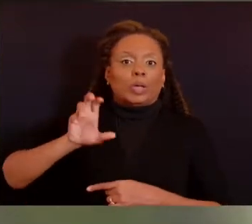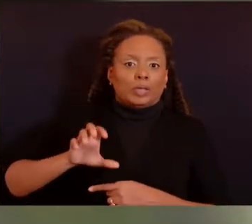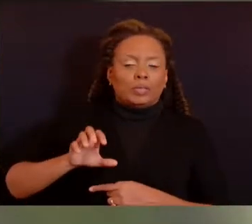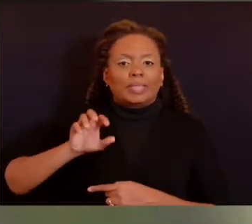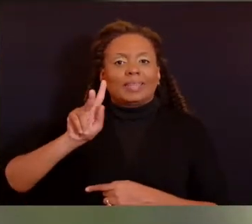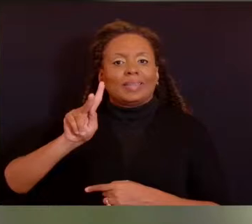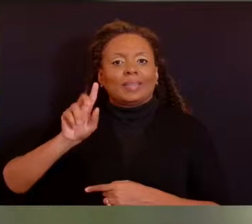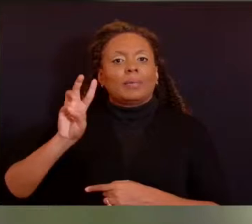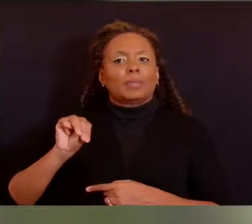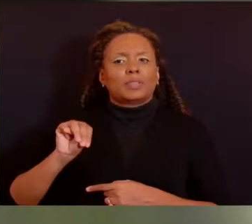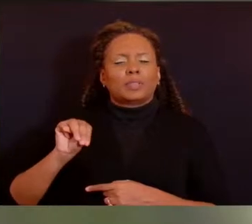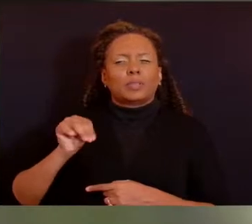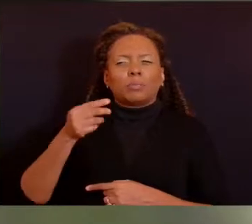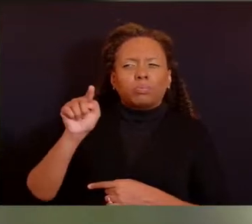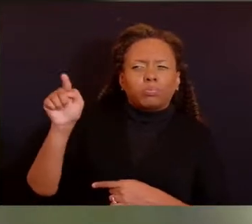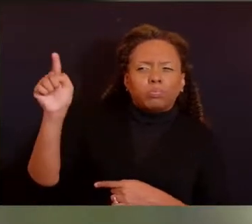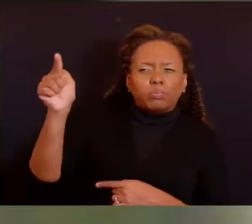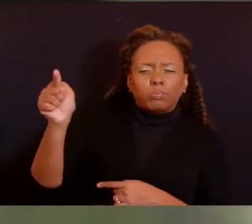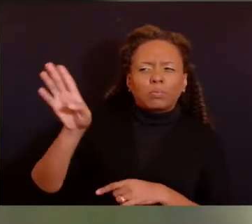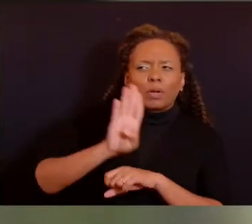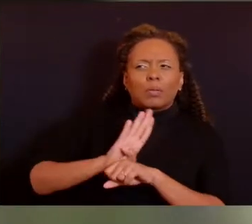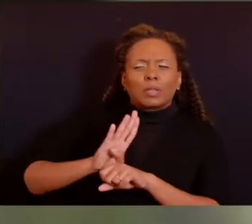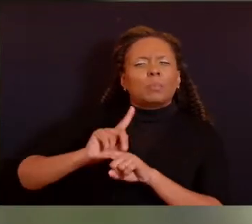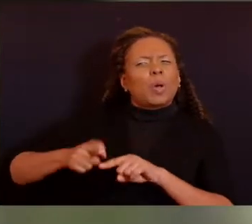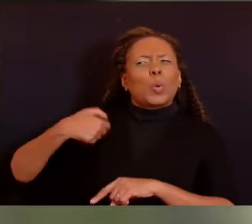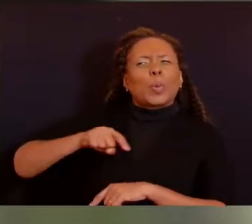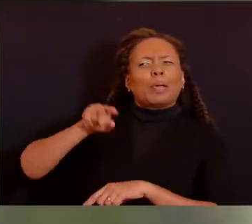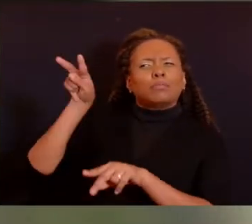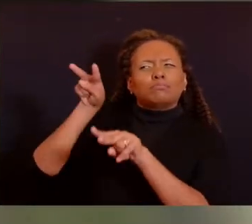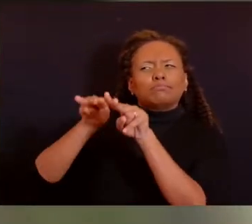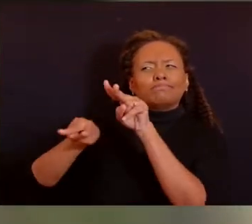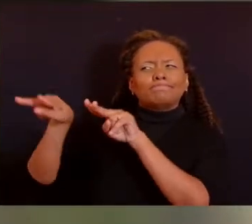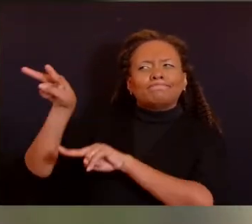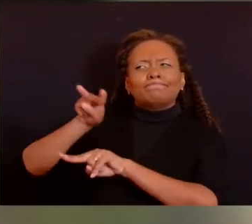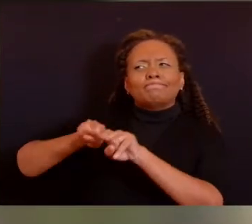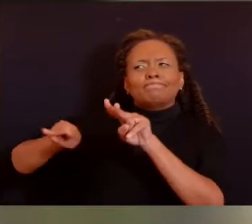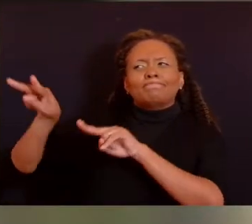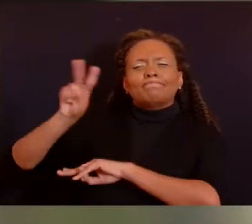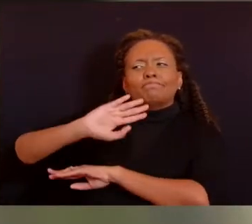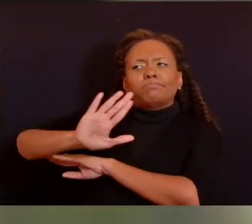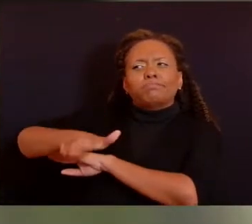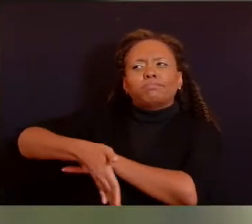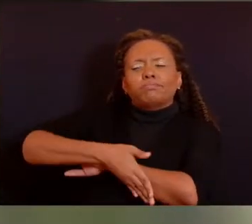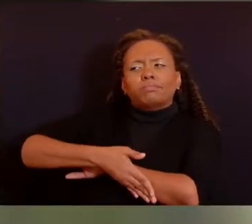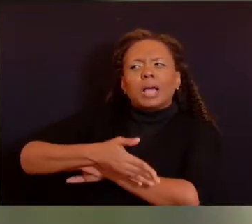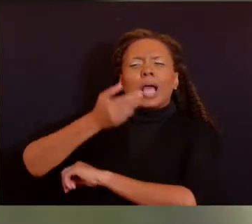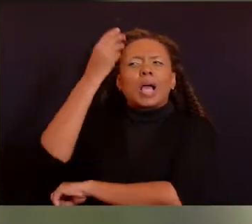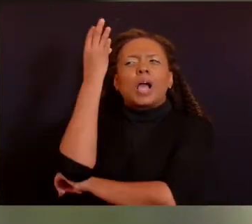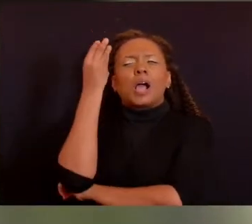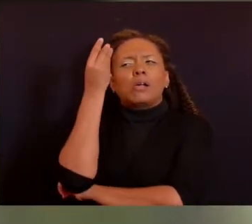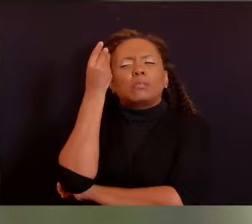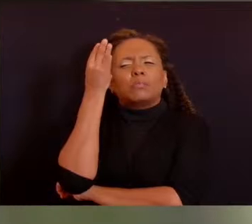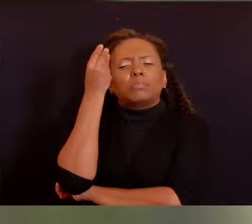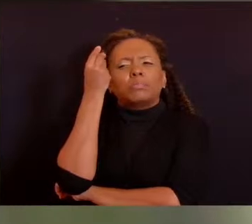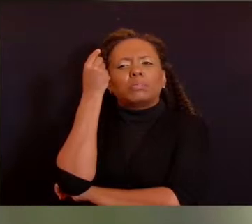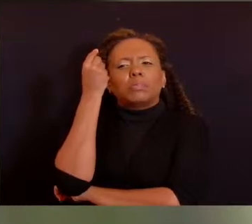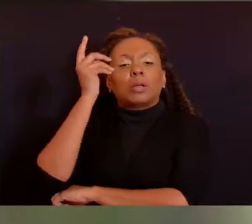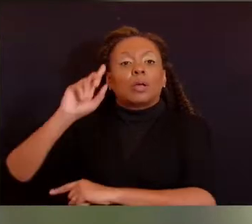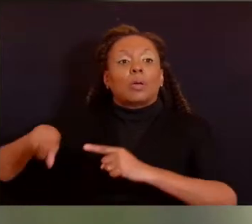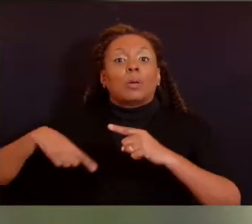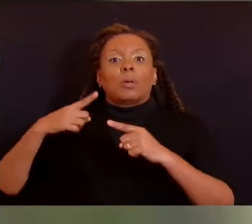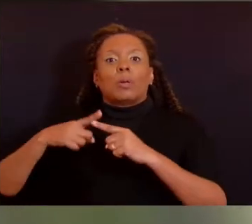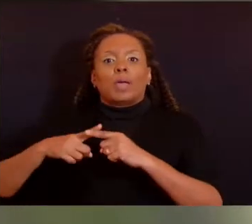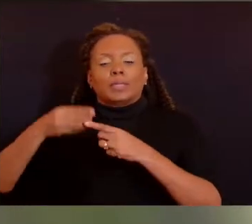so. And so we were watching it closely throughout the night and contemplating the most appropriate time to actually issue